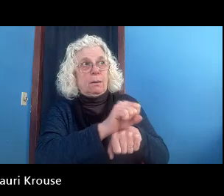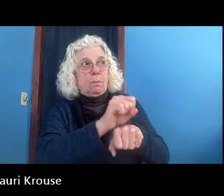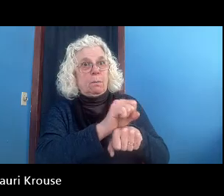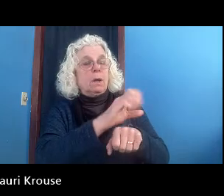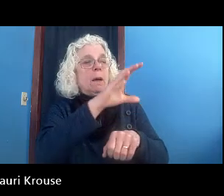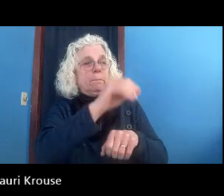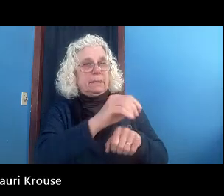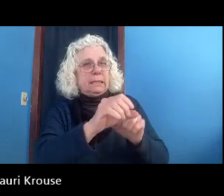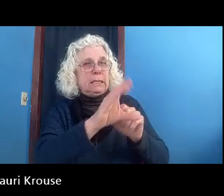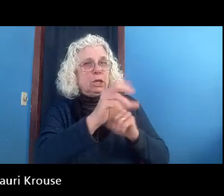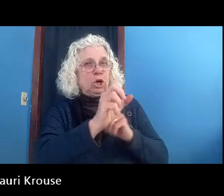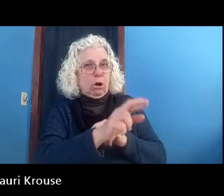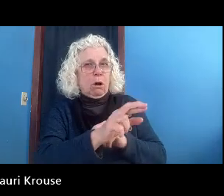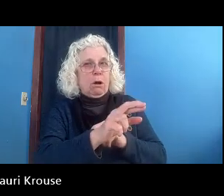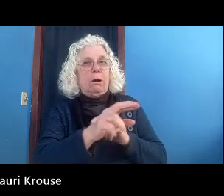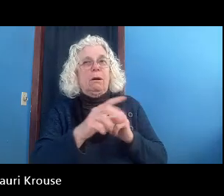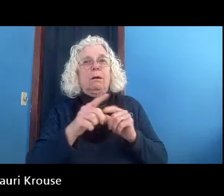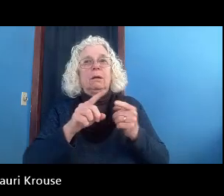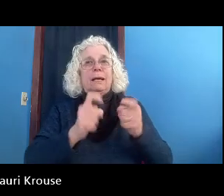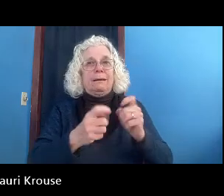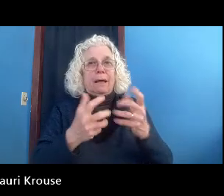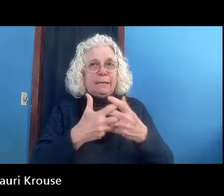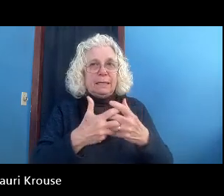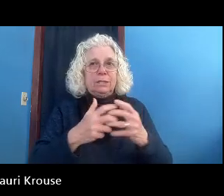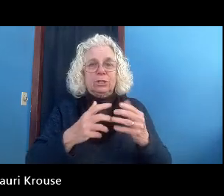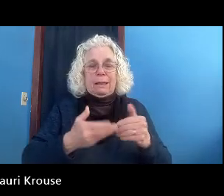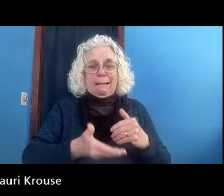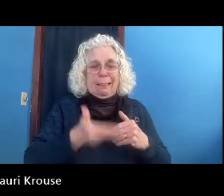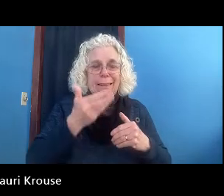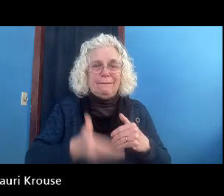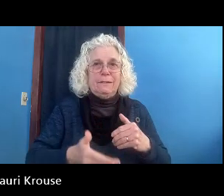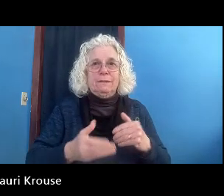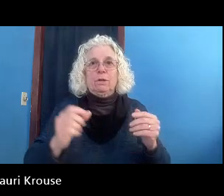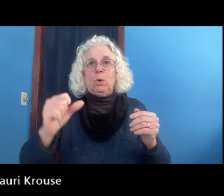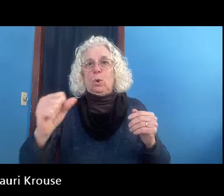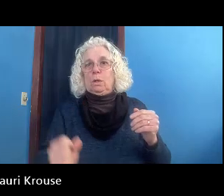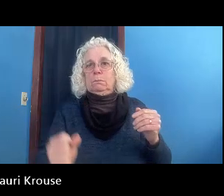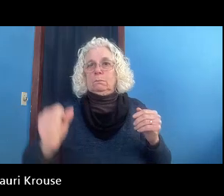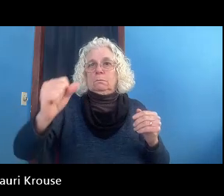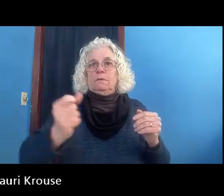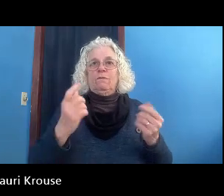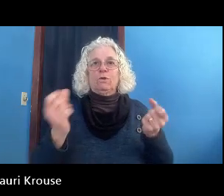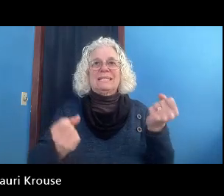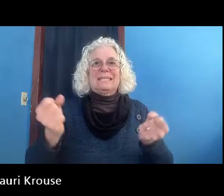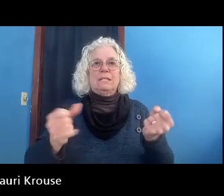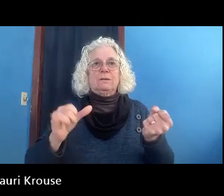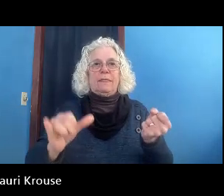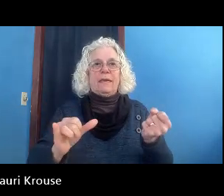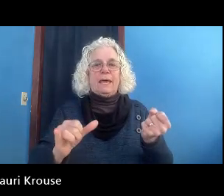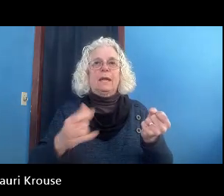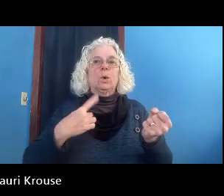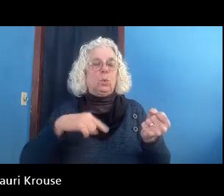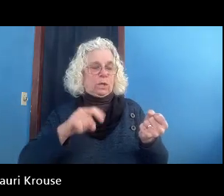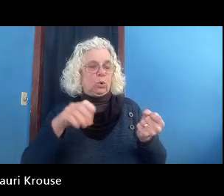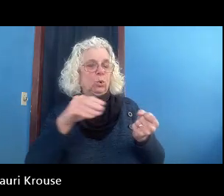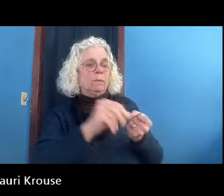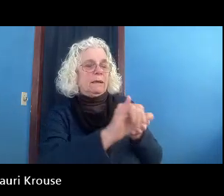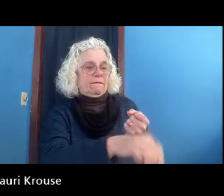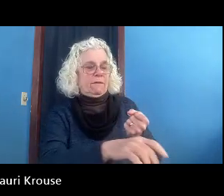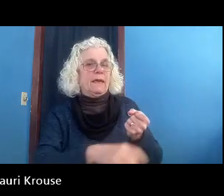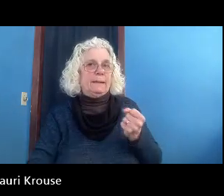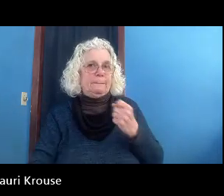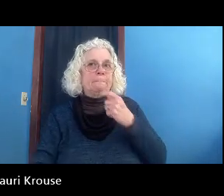as part of their job, like putting in a lift or putting in hand steering devices. that would be something that we could reimburse them